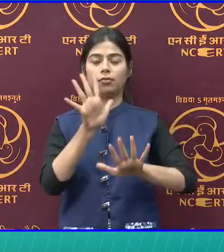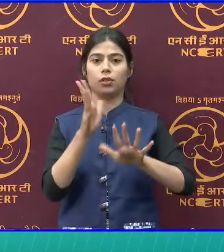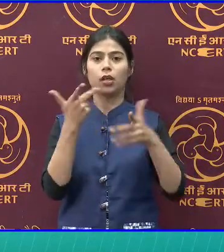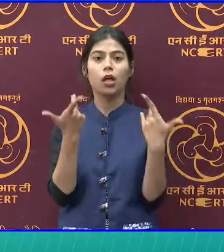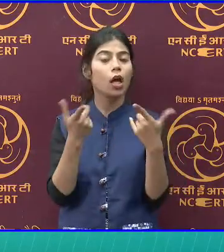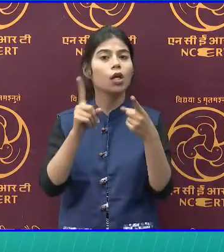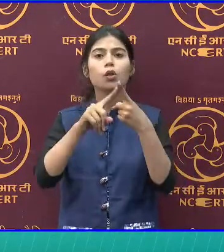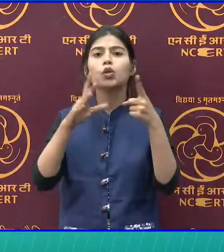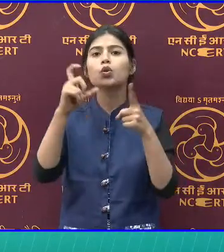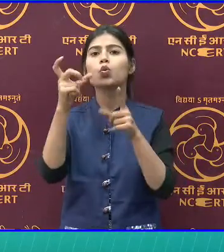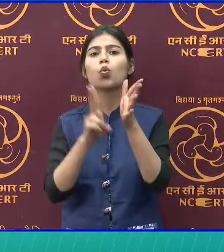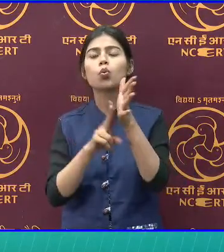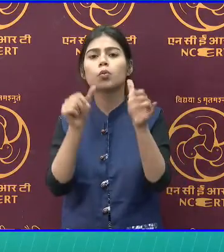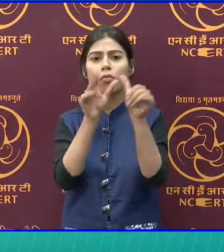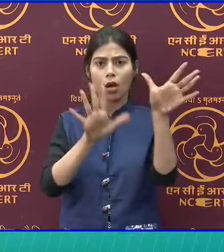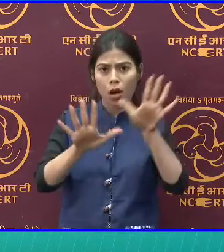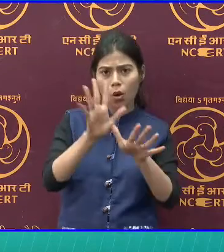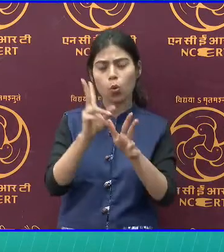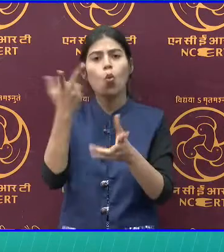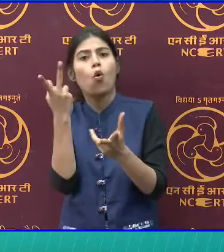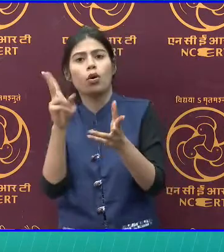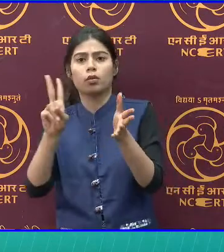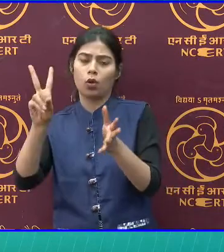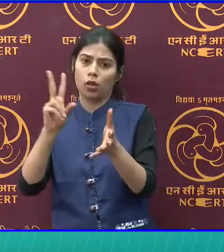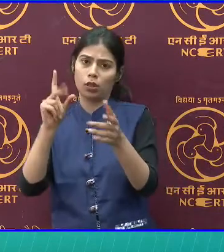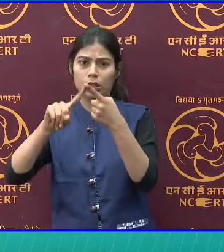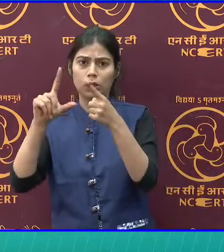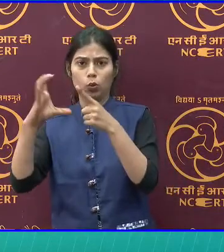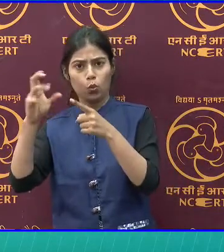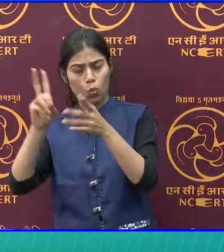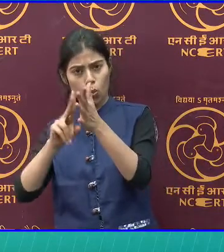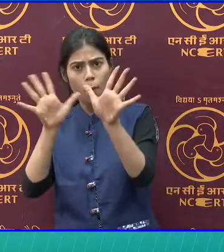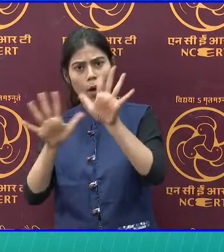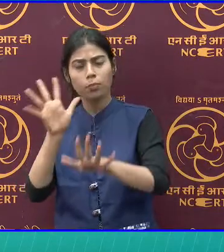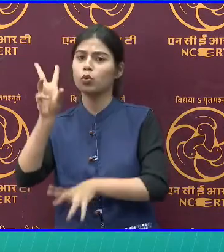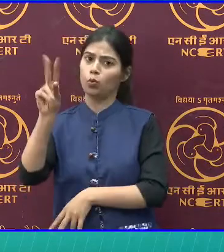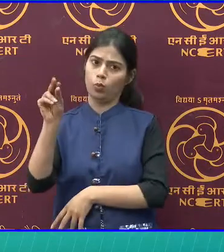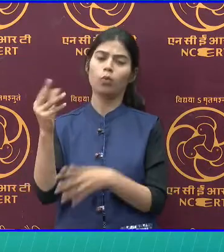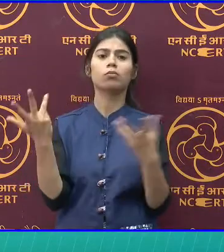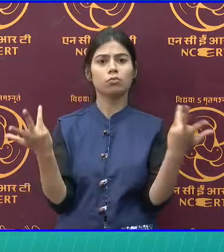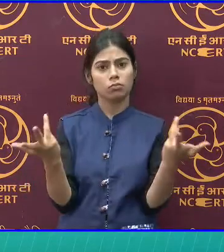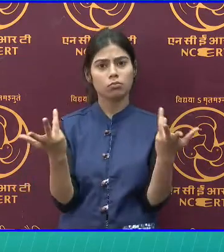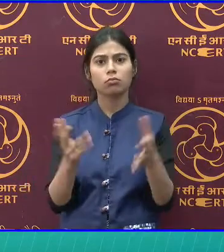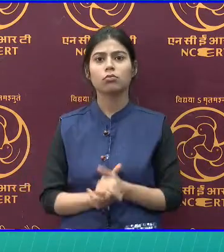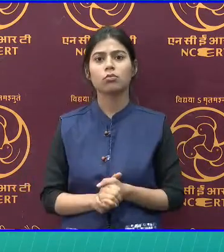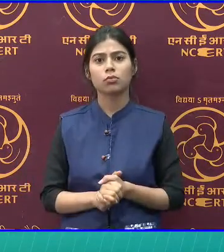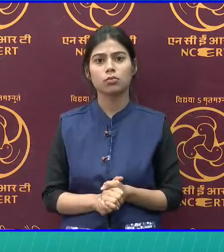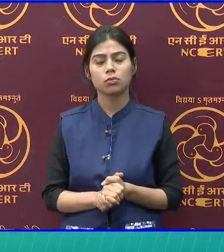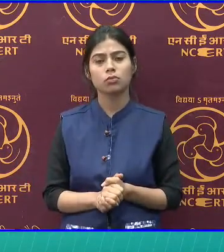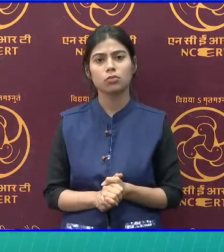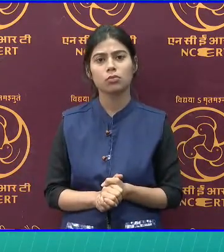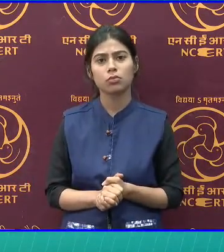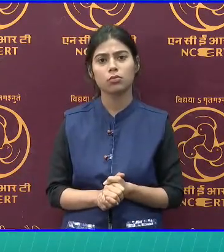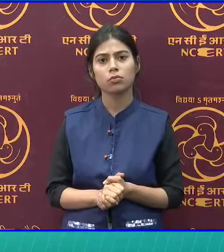economic activity, what is non-economic activity? Many times we think that for example, in our houses,